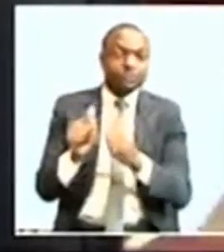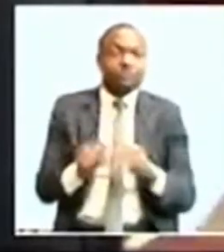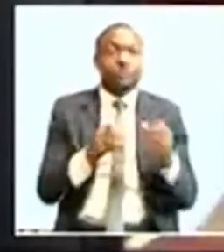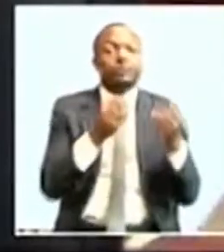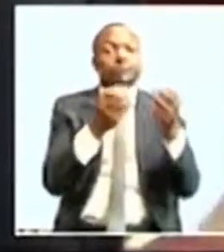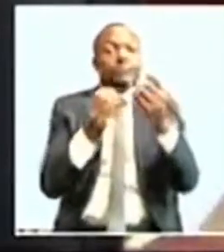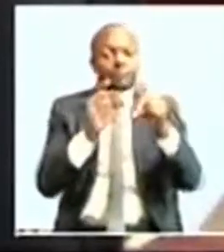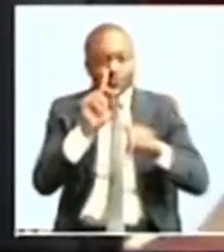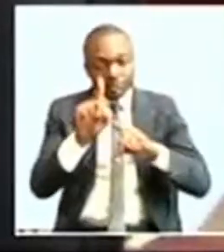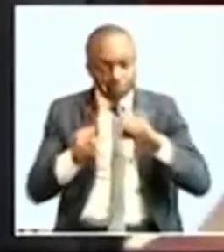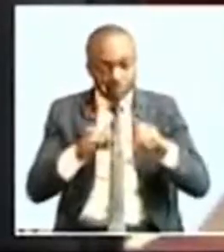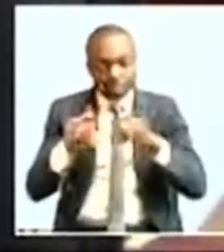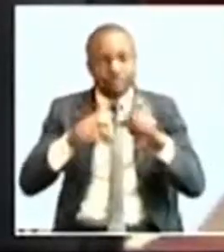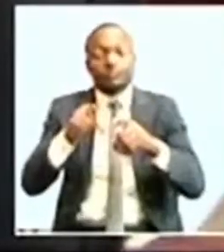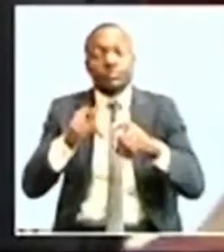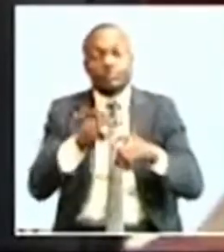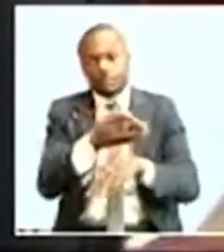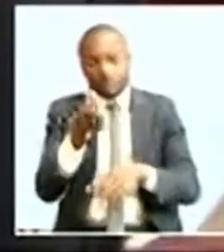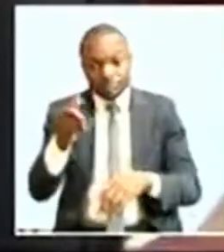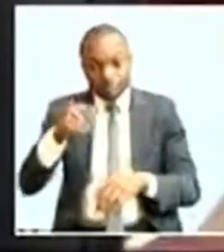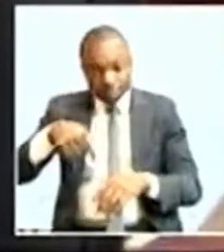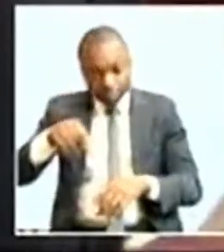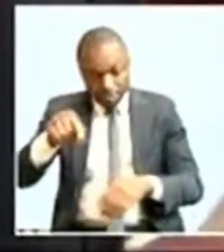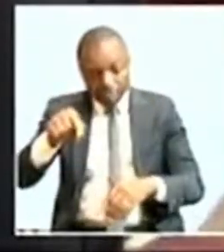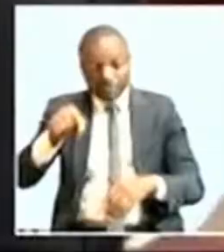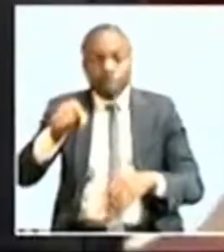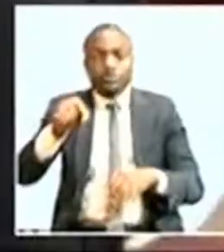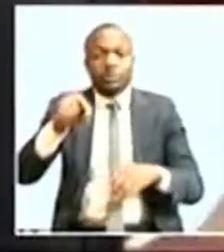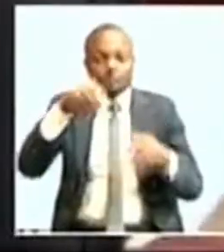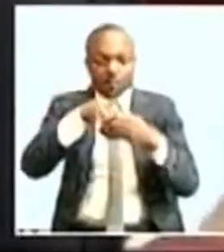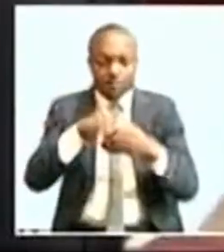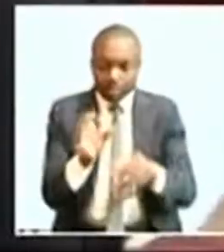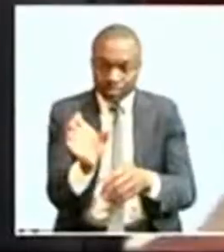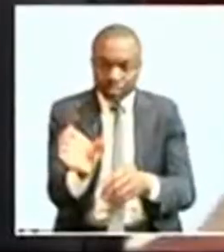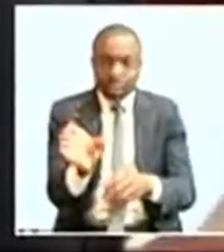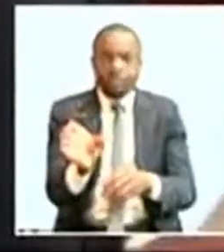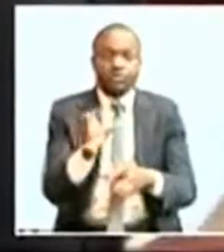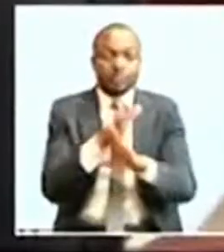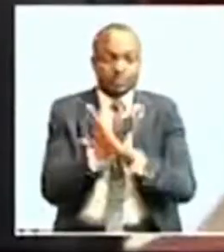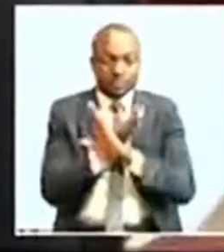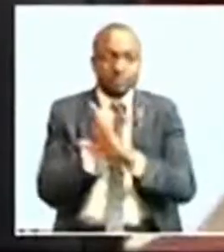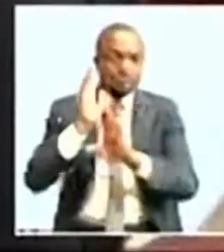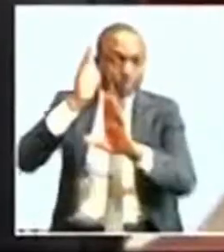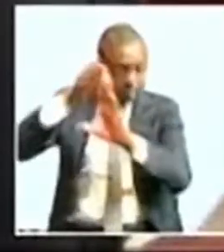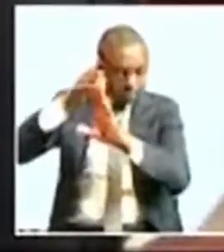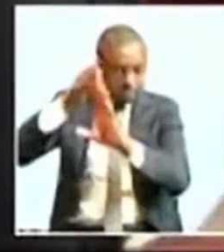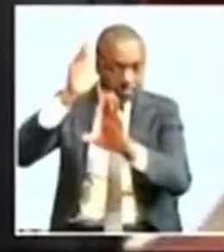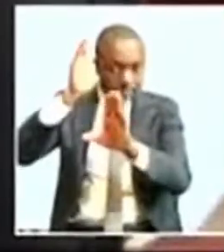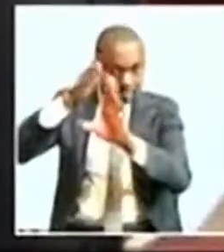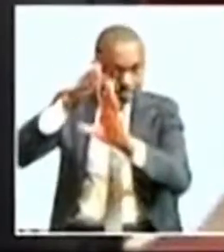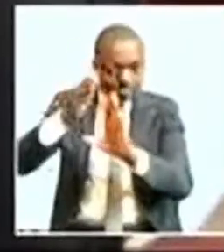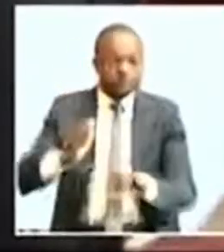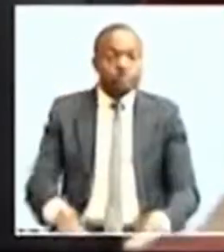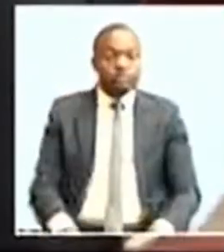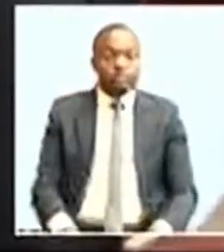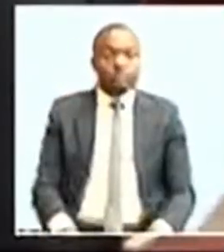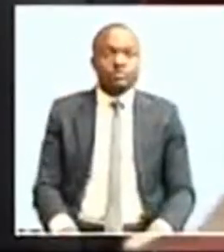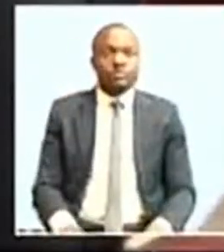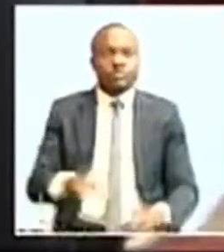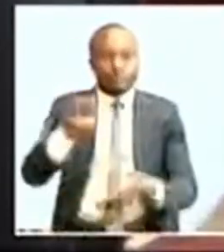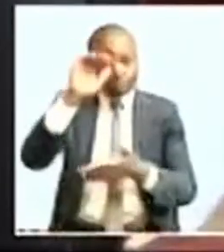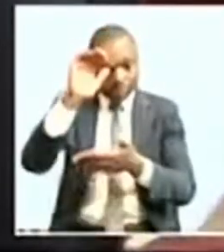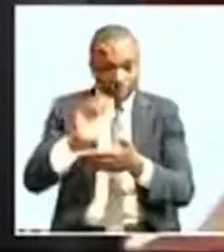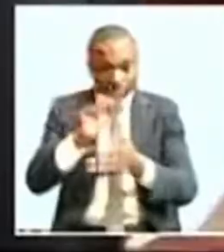the people that are surviving within the sector. It also aligns with Zambia's target, which is to